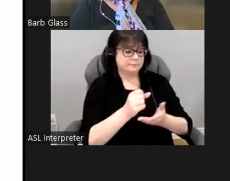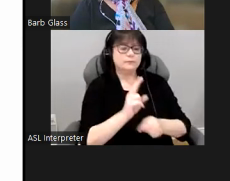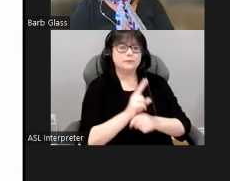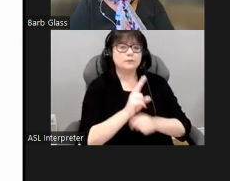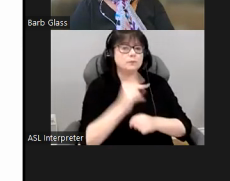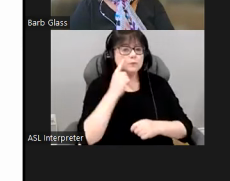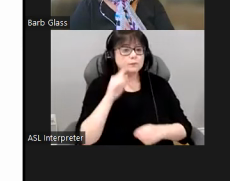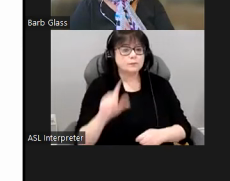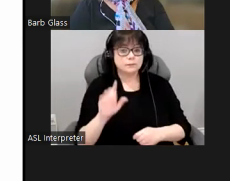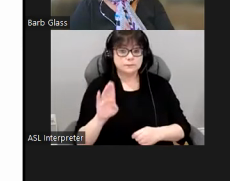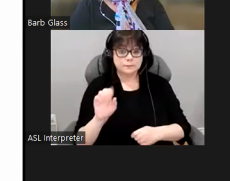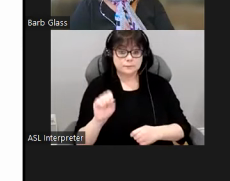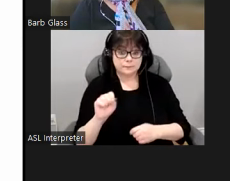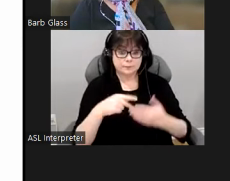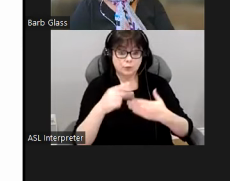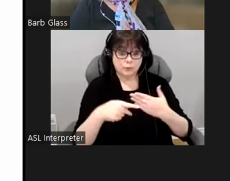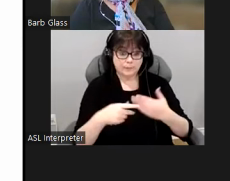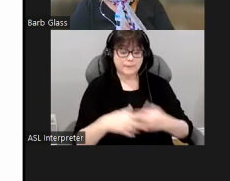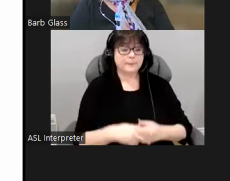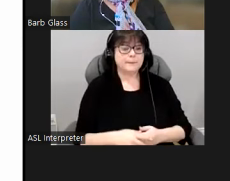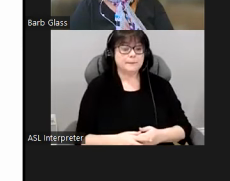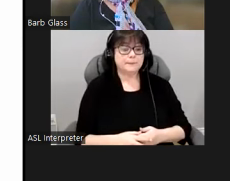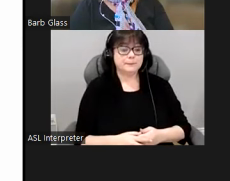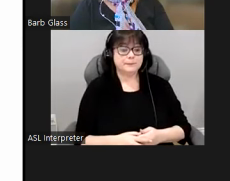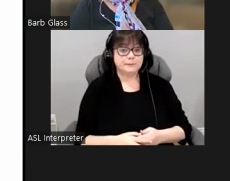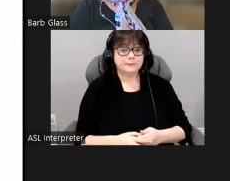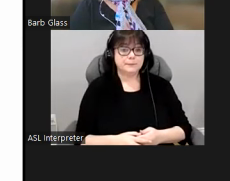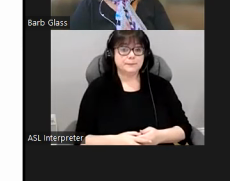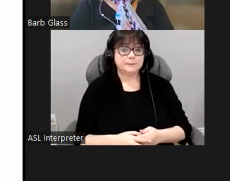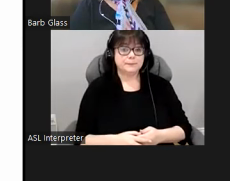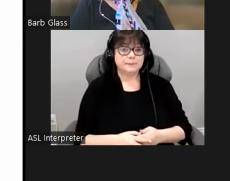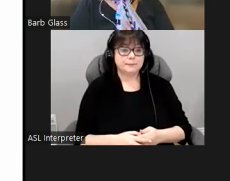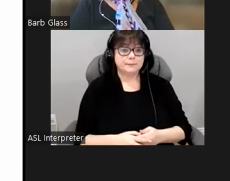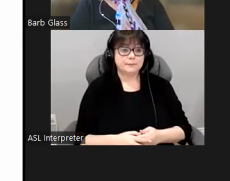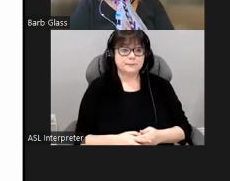the ministry met with the support organization